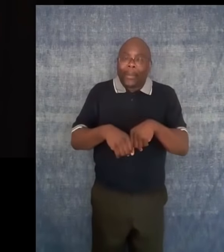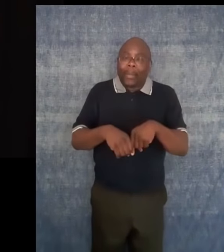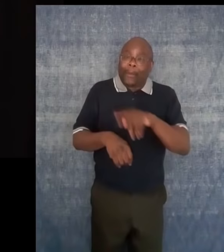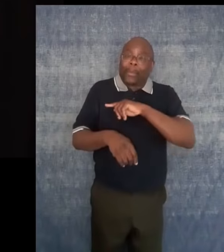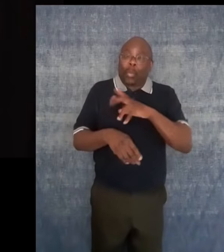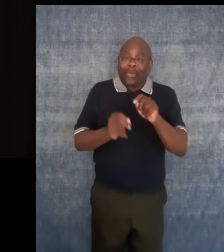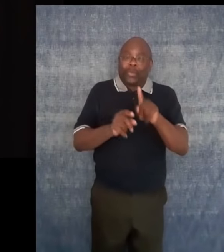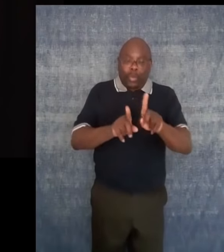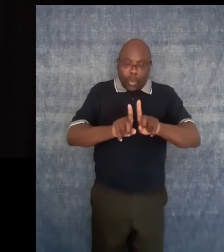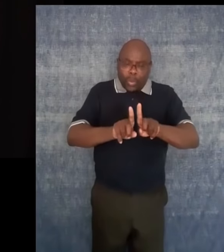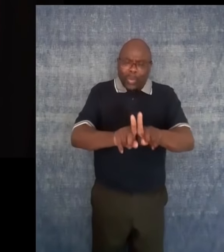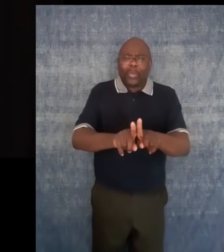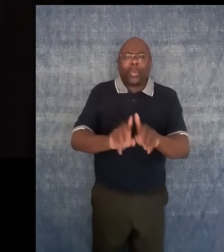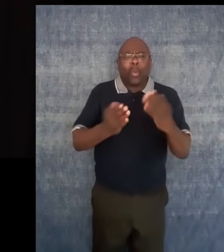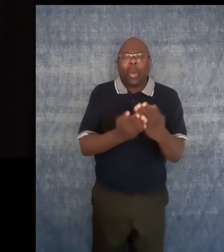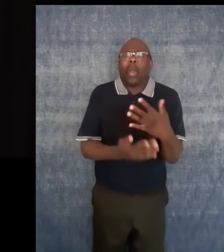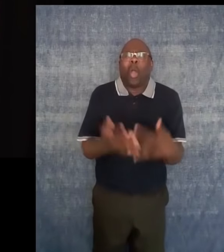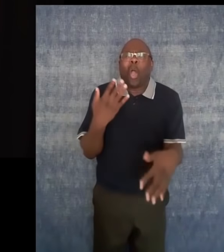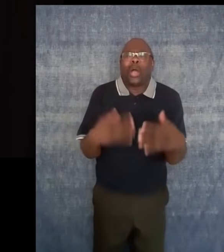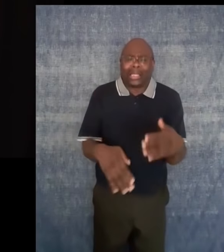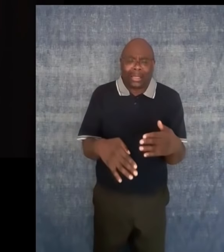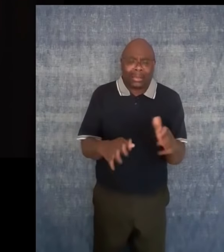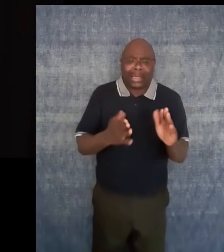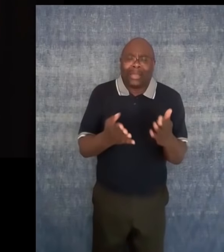goes with you into this hurting world to bring